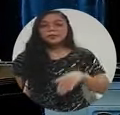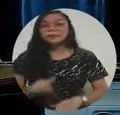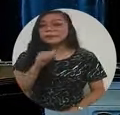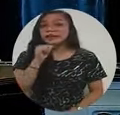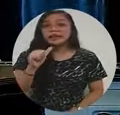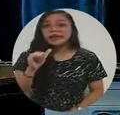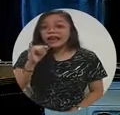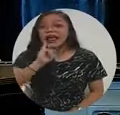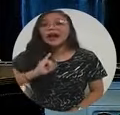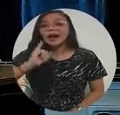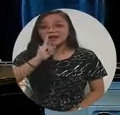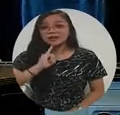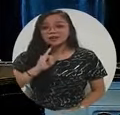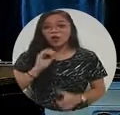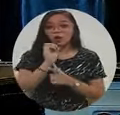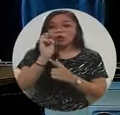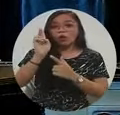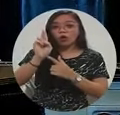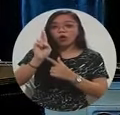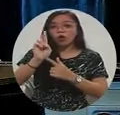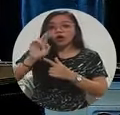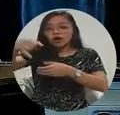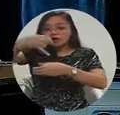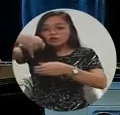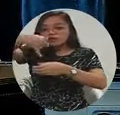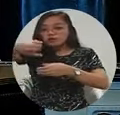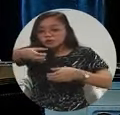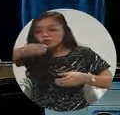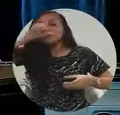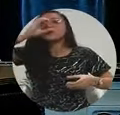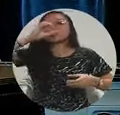Kung dili ice cream, apple or orange.